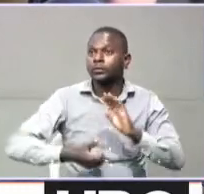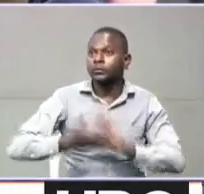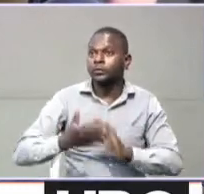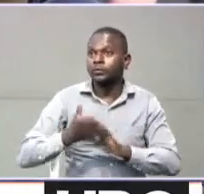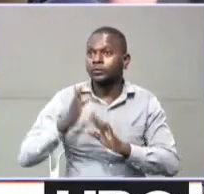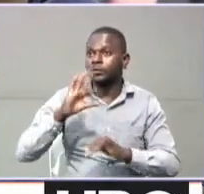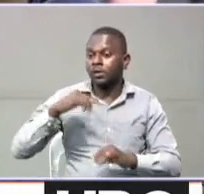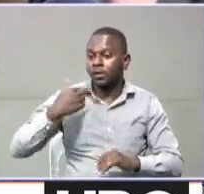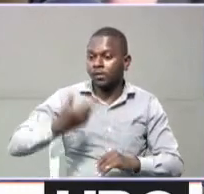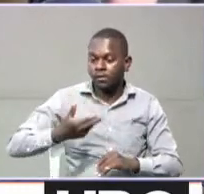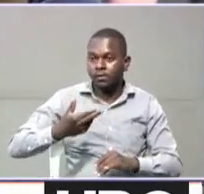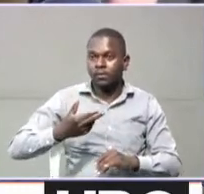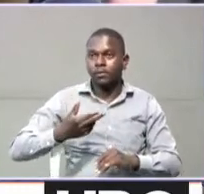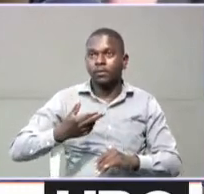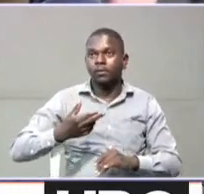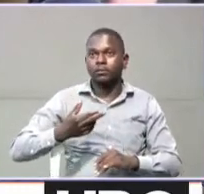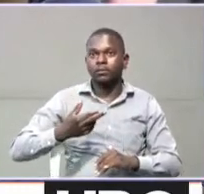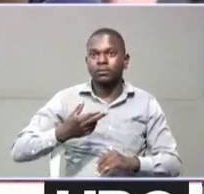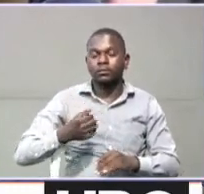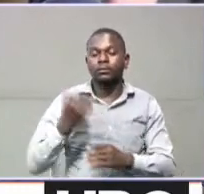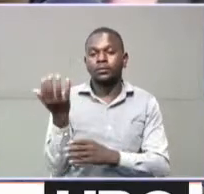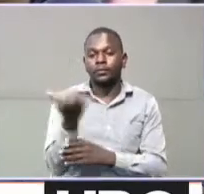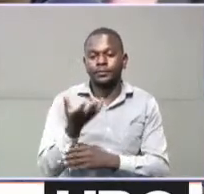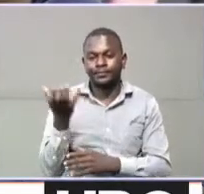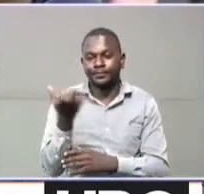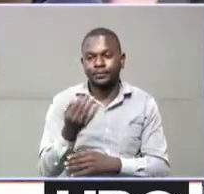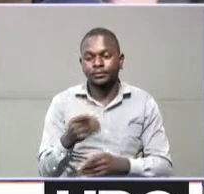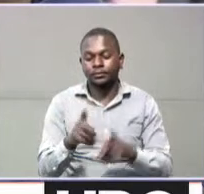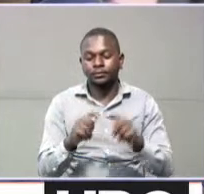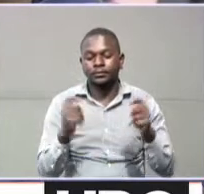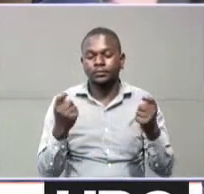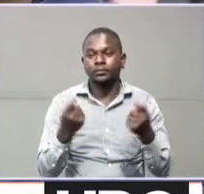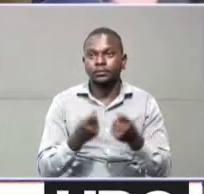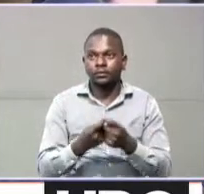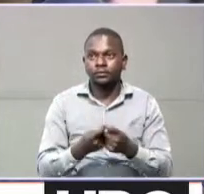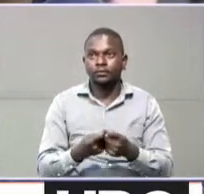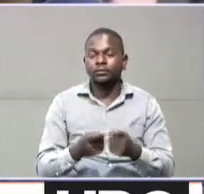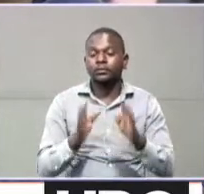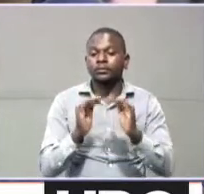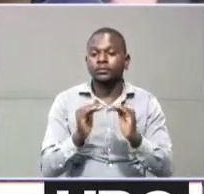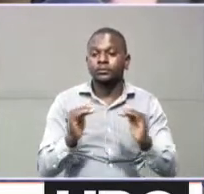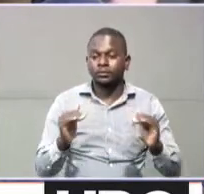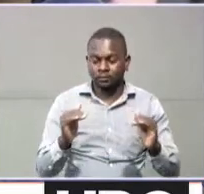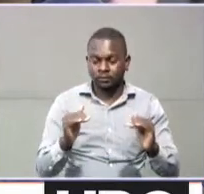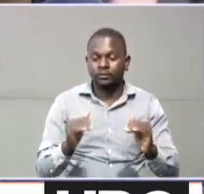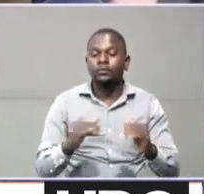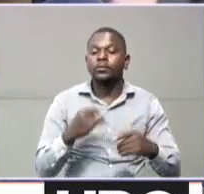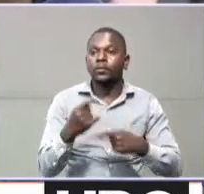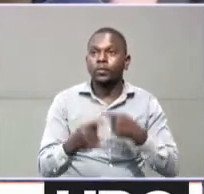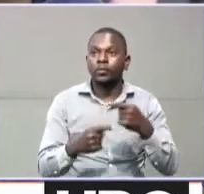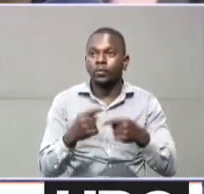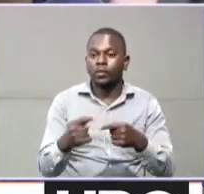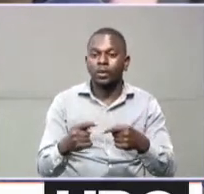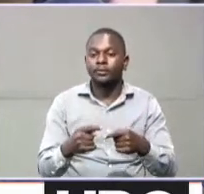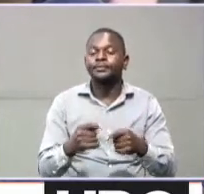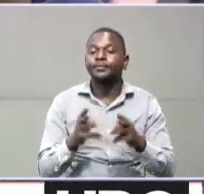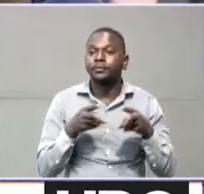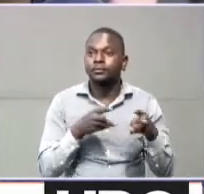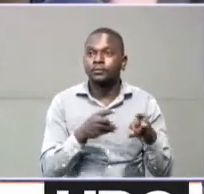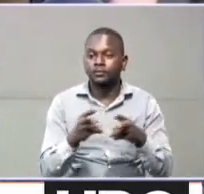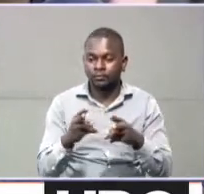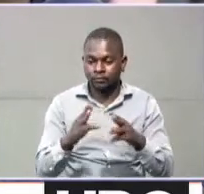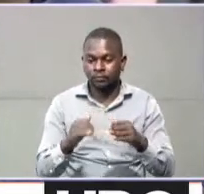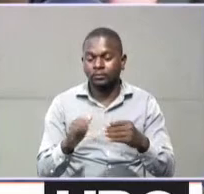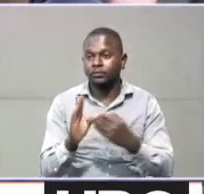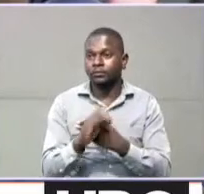response assessment team our standard operating procedures provided that the district